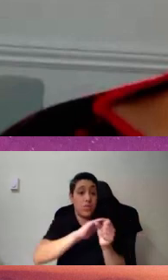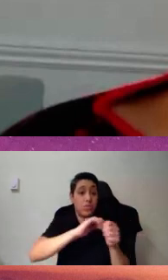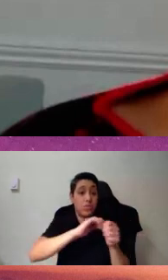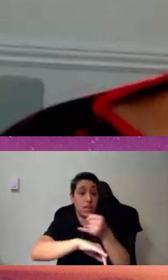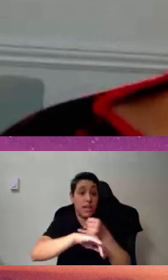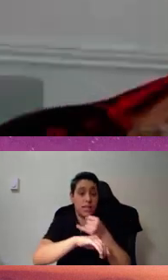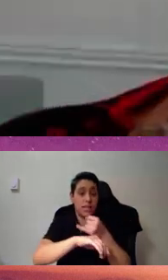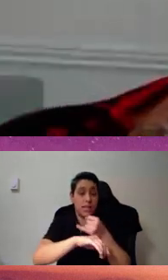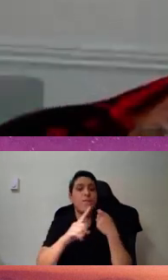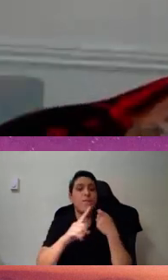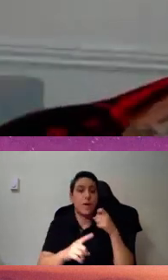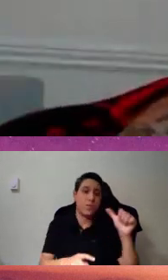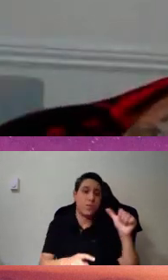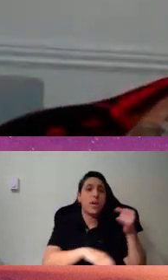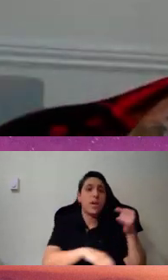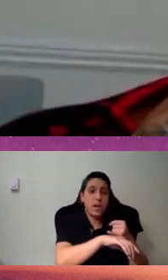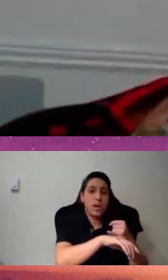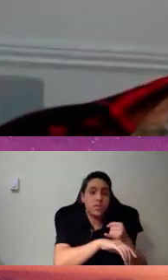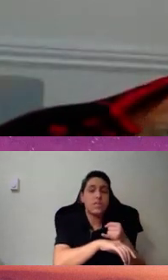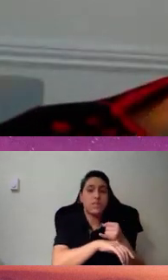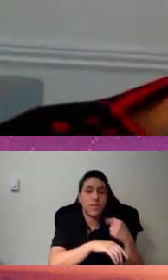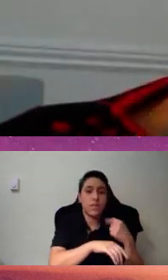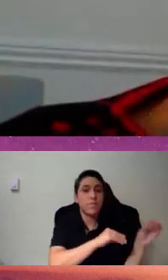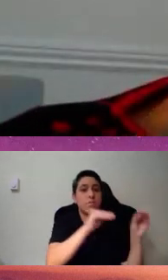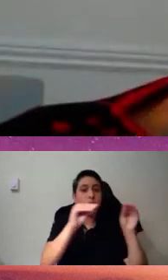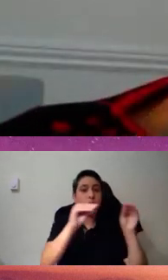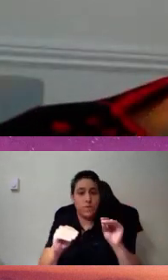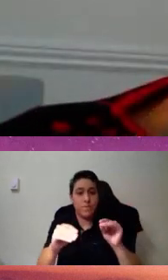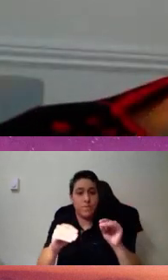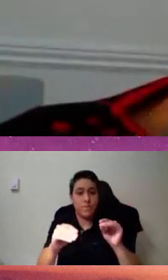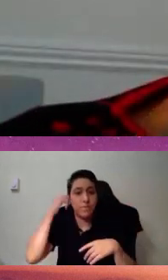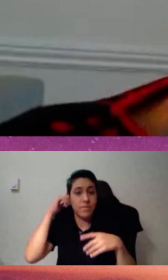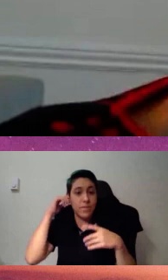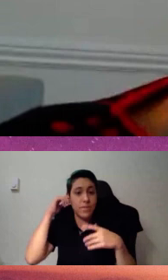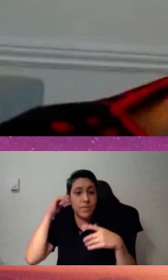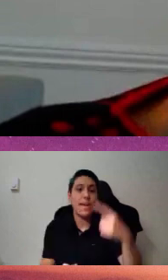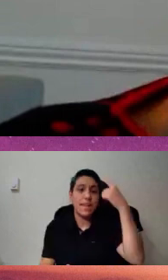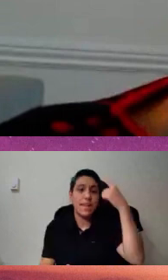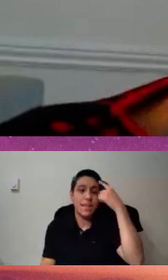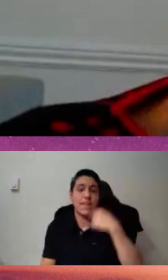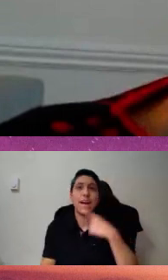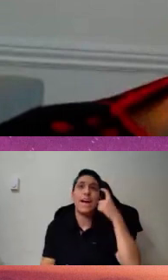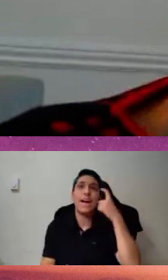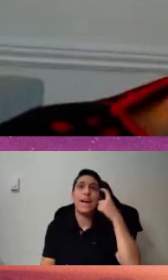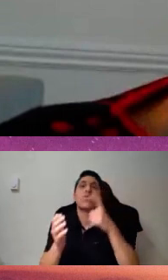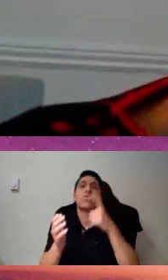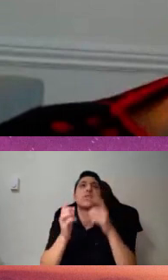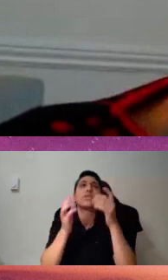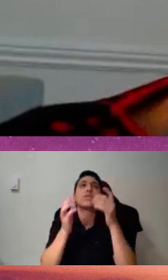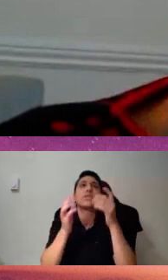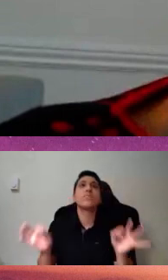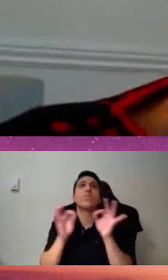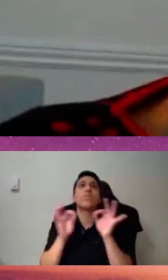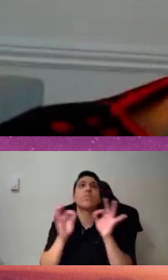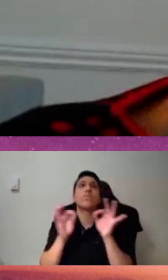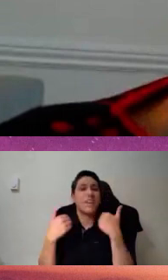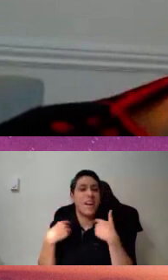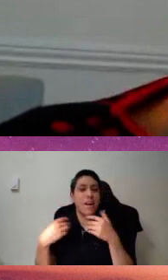islands, there was such a big need for perfection, and also this